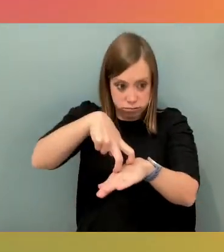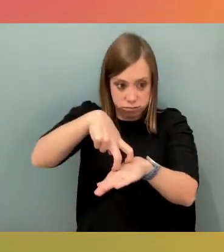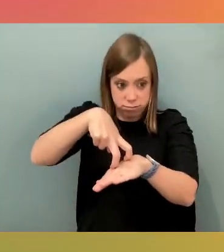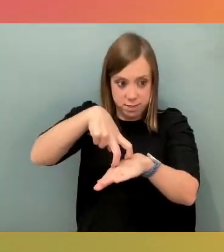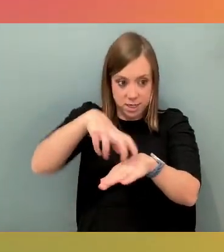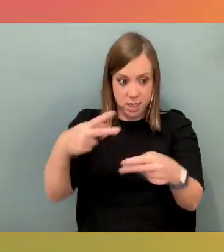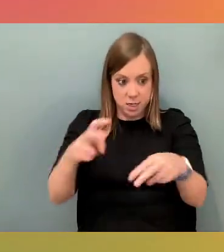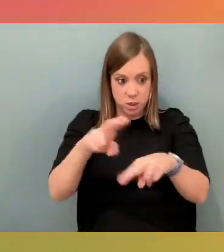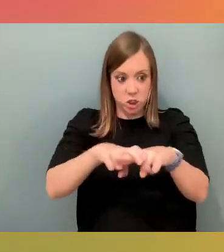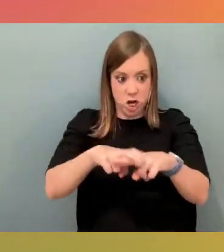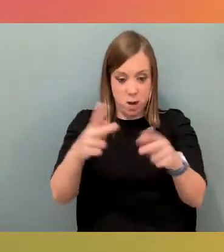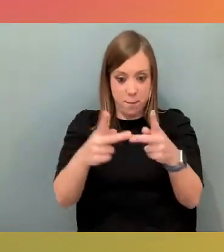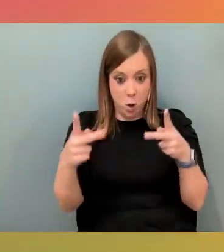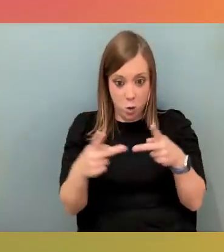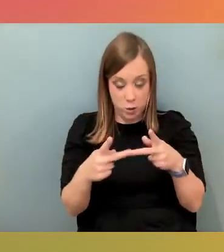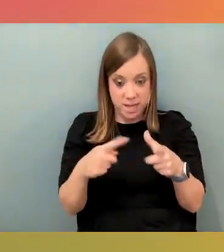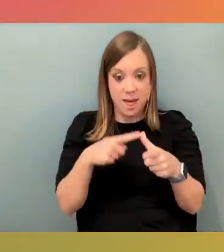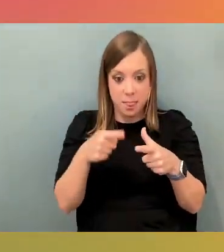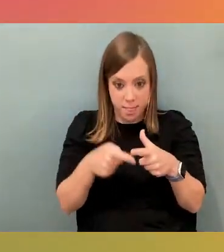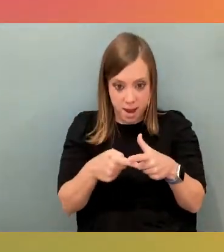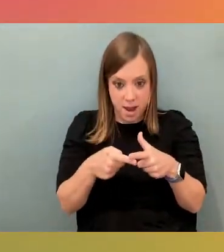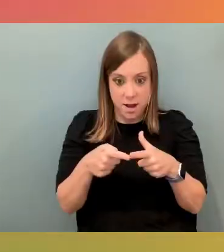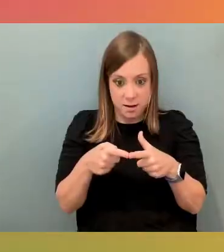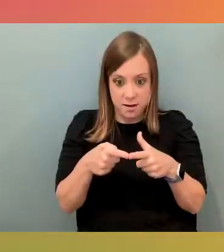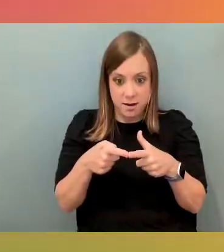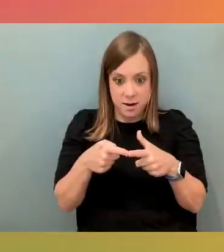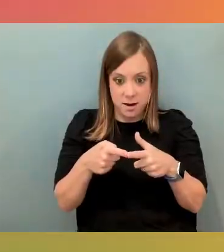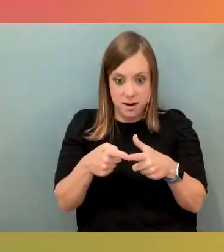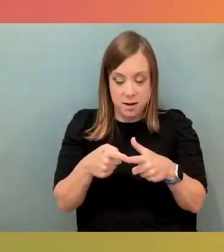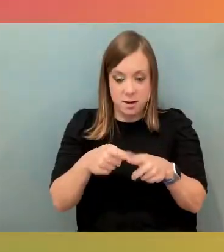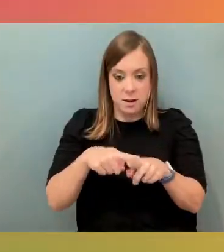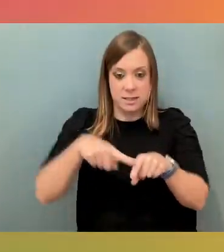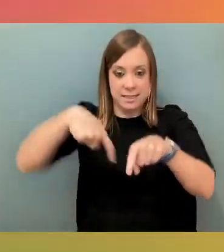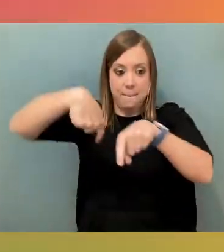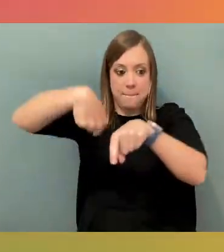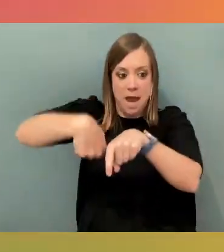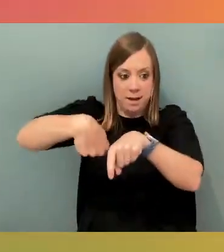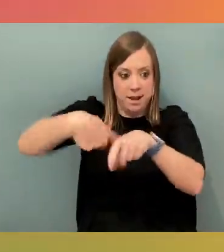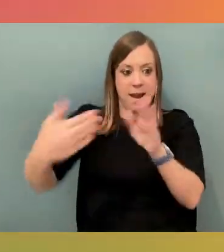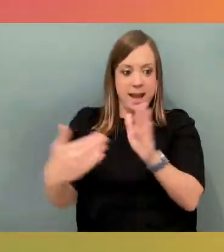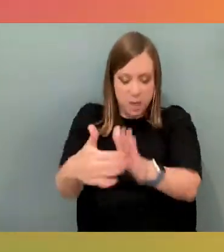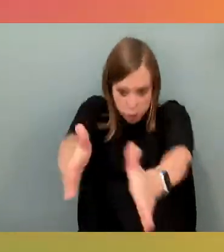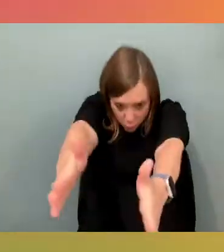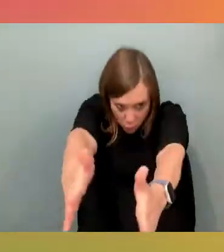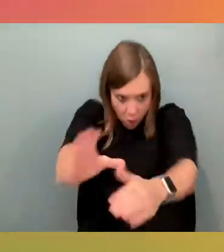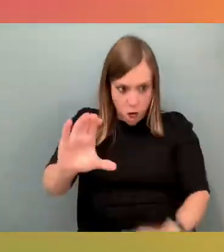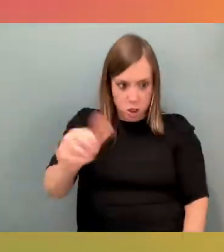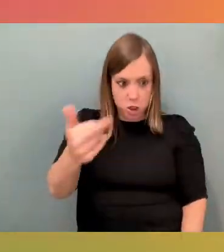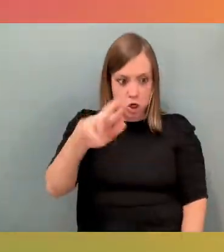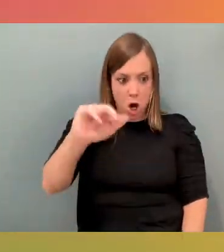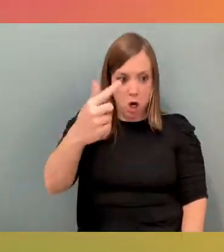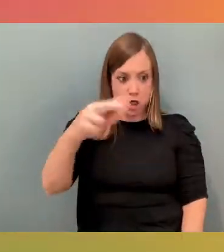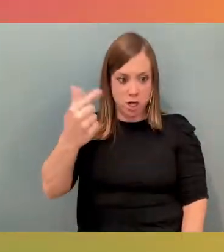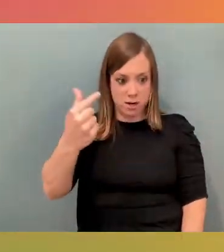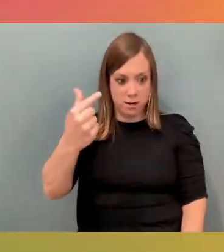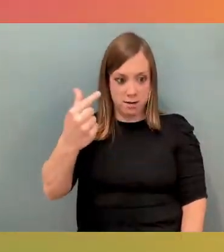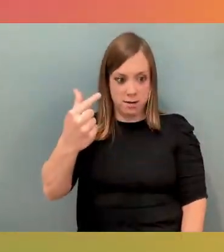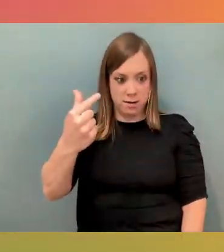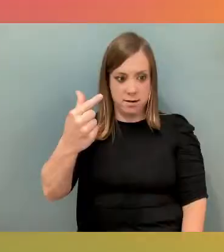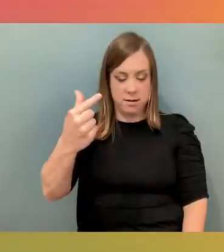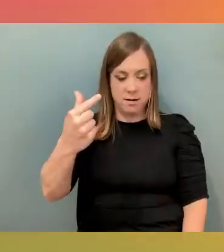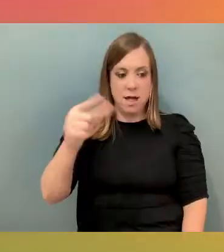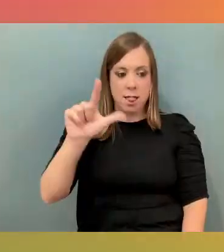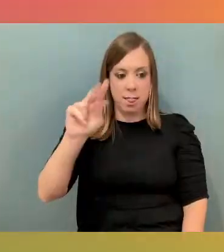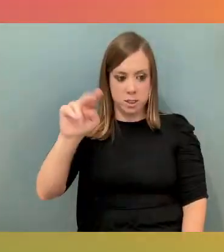when you're ready, exhale, lifting up and stepping back to that charging lunge. Beautiful job. Inhale, windmill